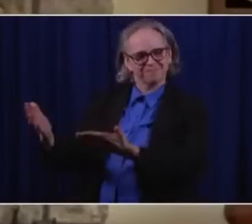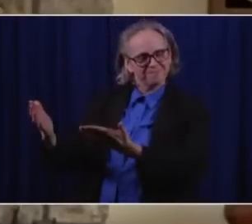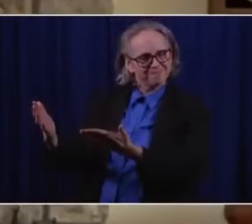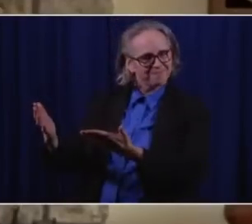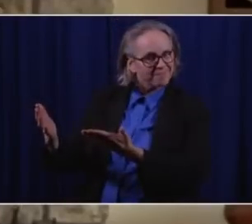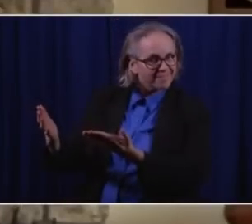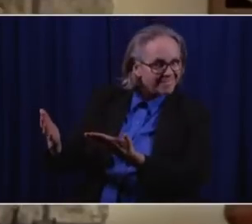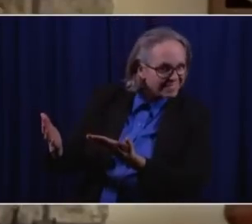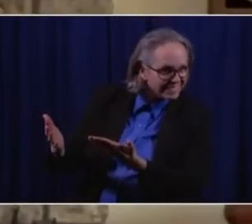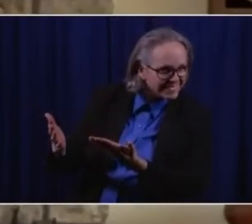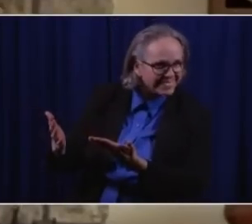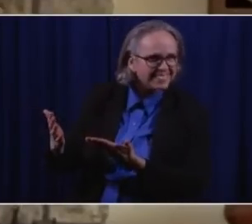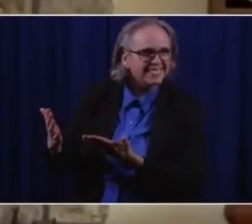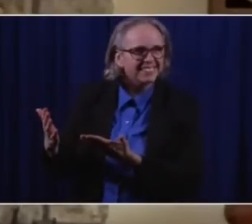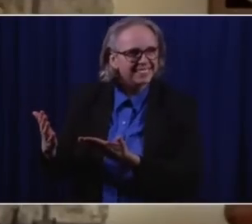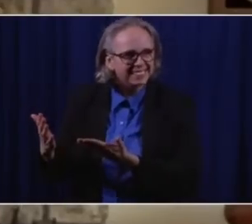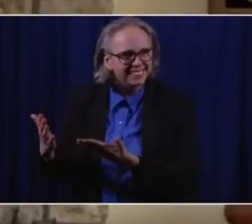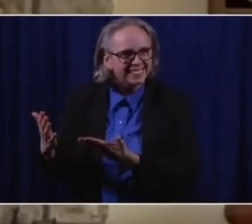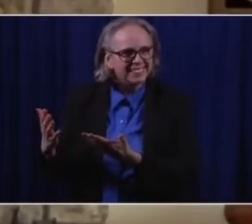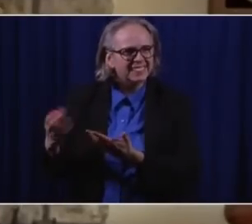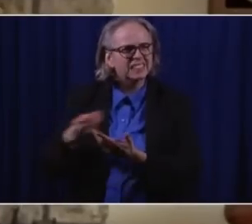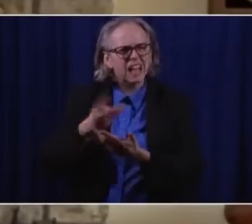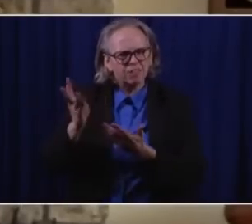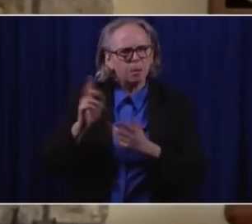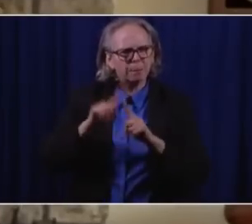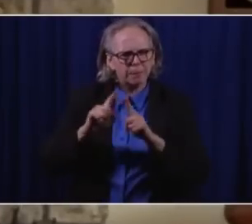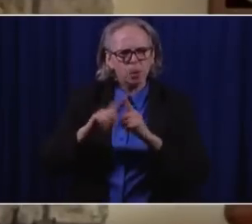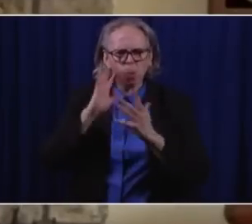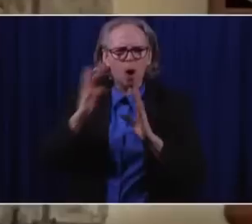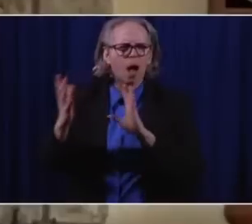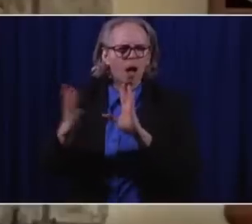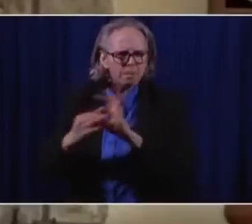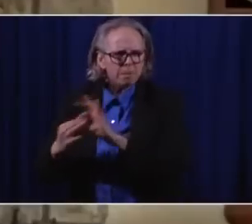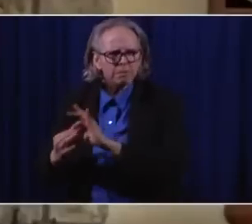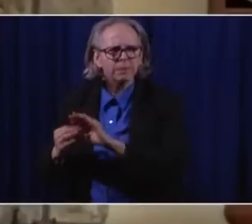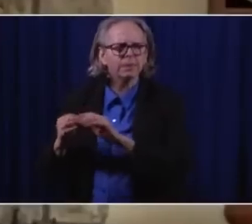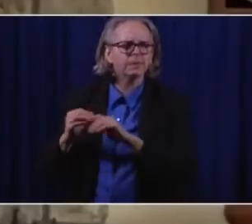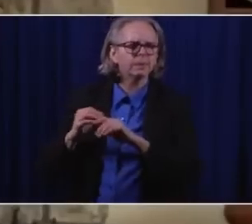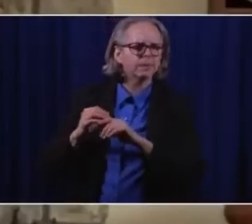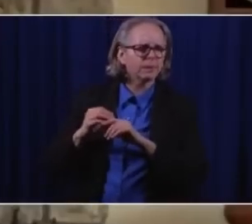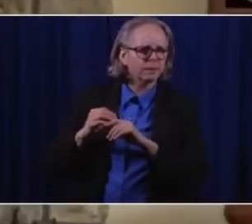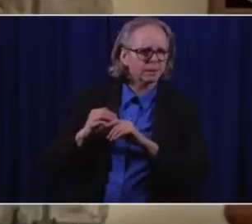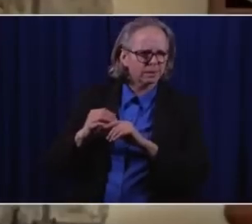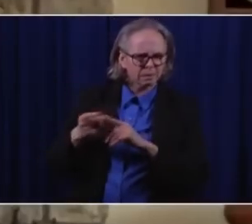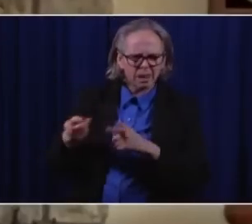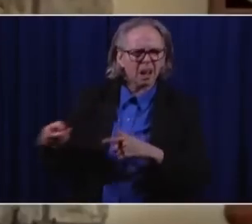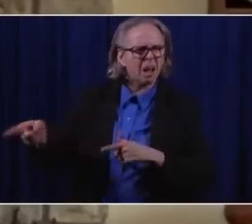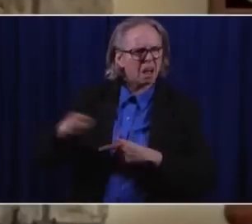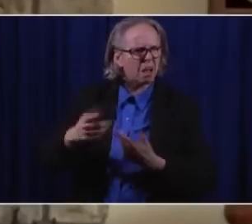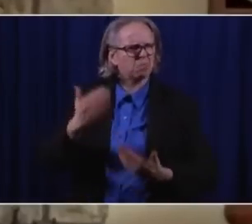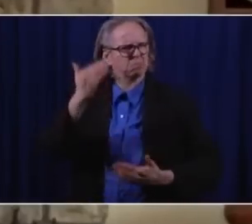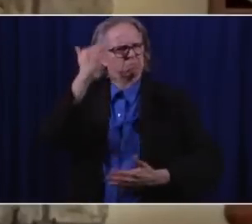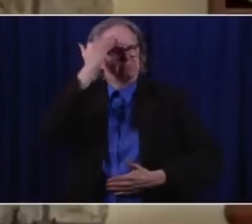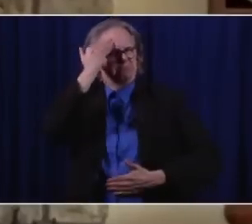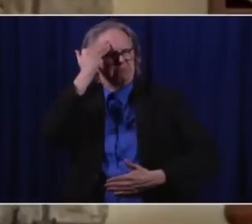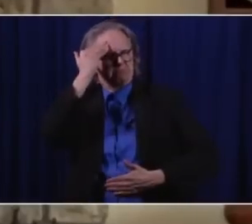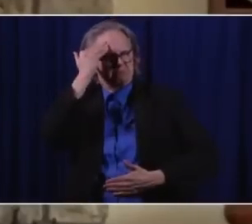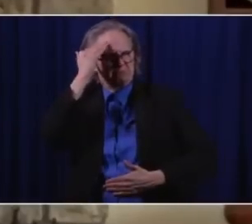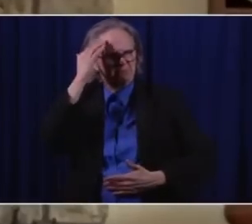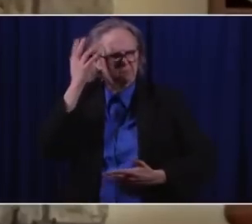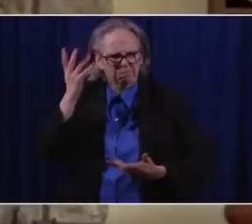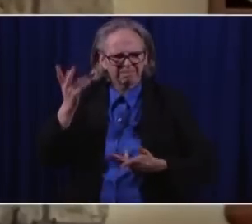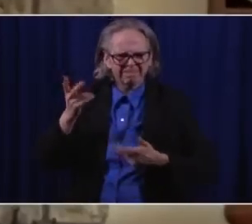by some people who really are living this problem every single day,